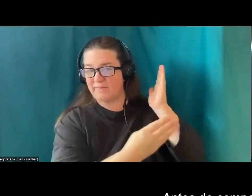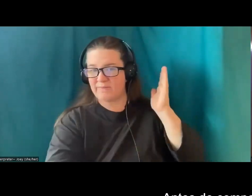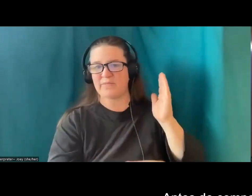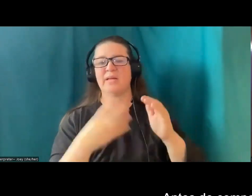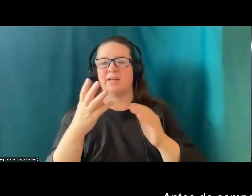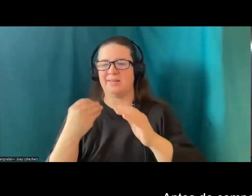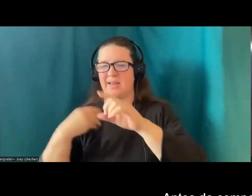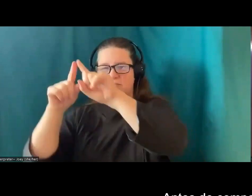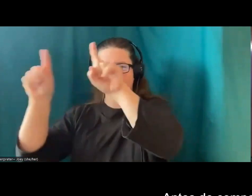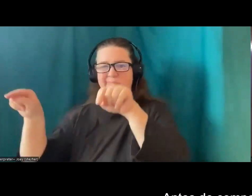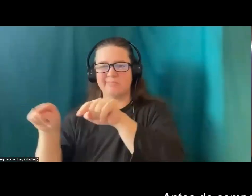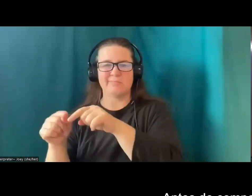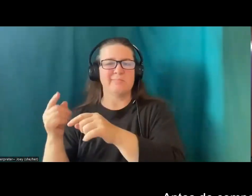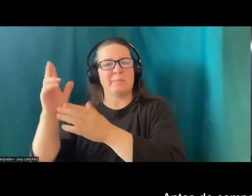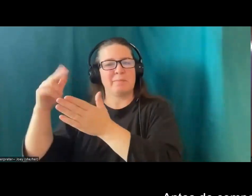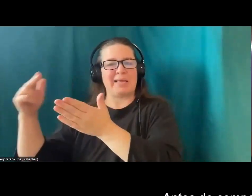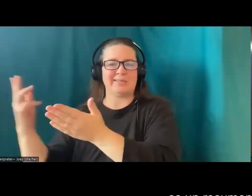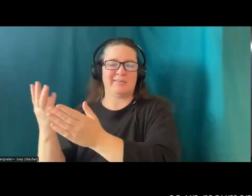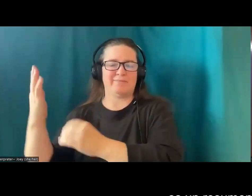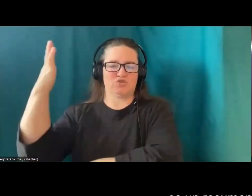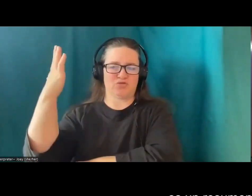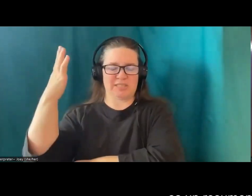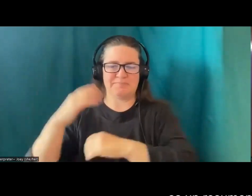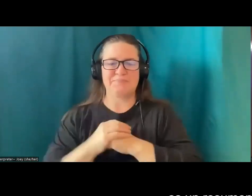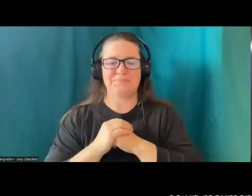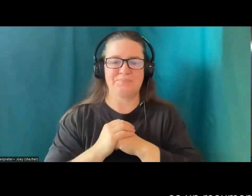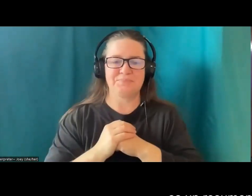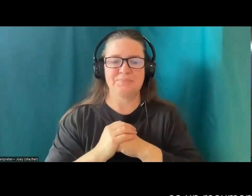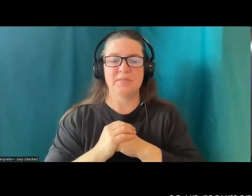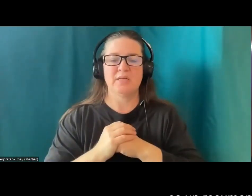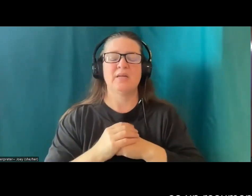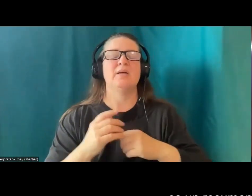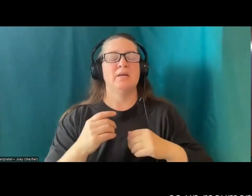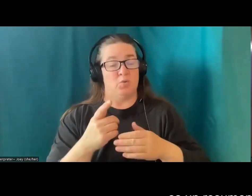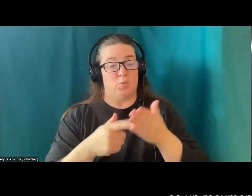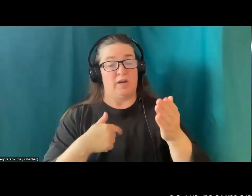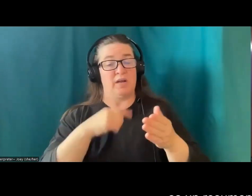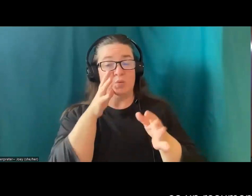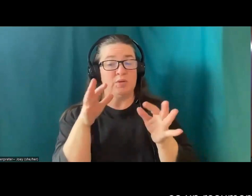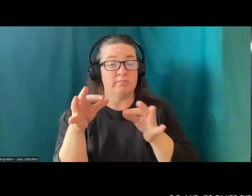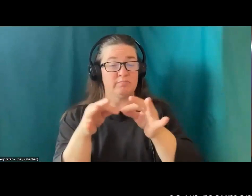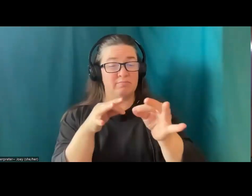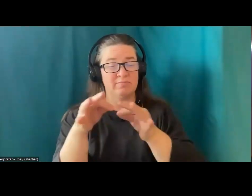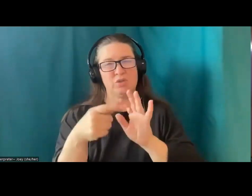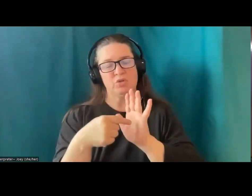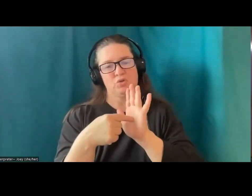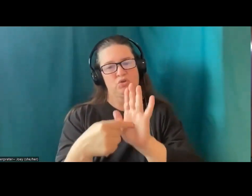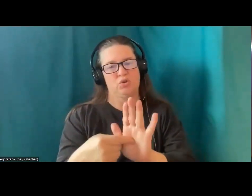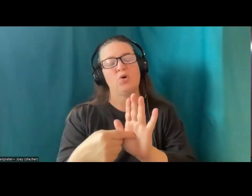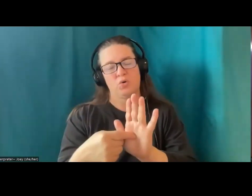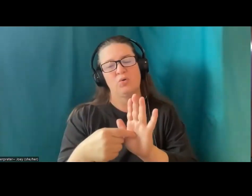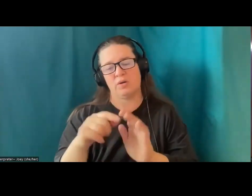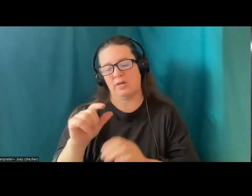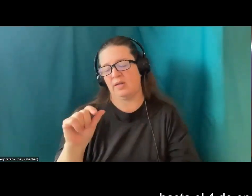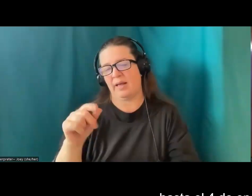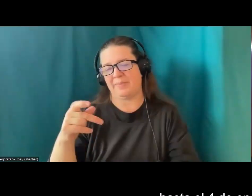Before I share my screen, I want to emphasize that what I'm about to walk through is a preview of the Accelerator grant application. The grants